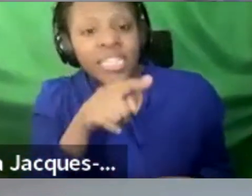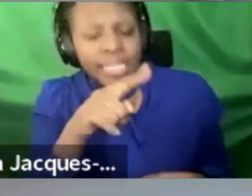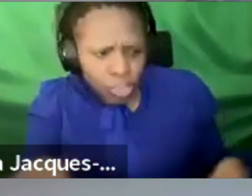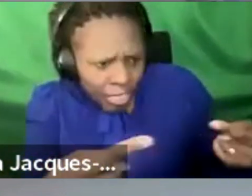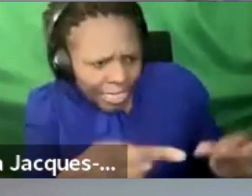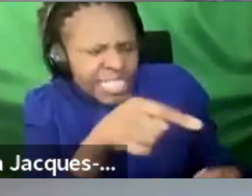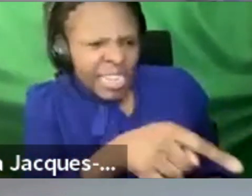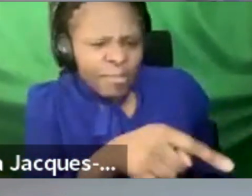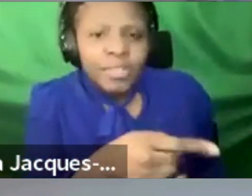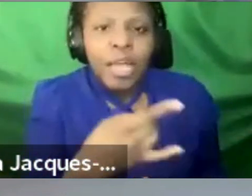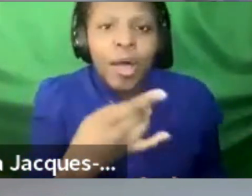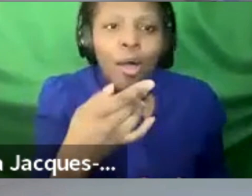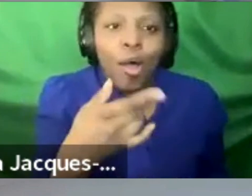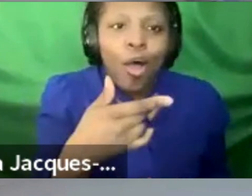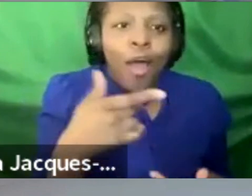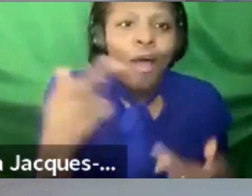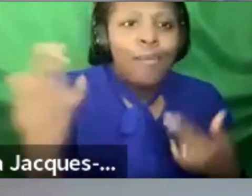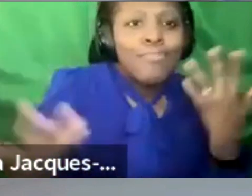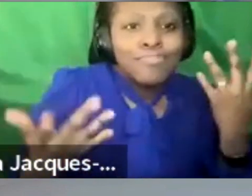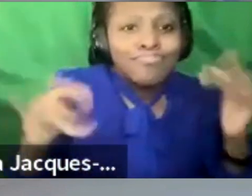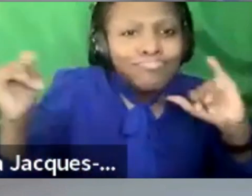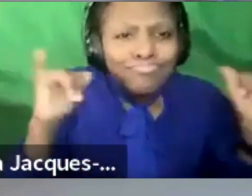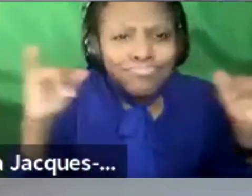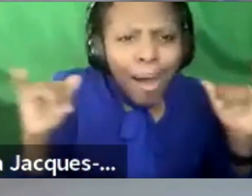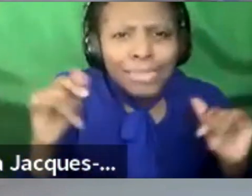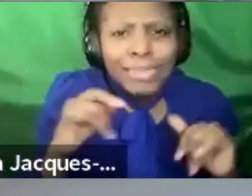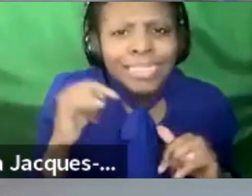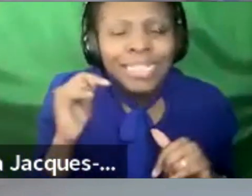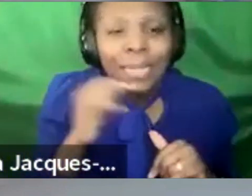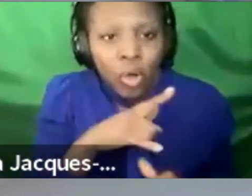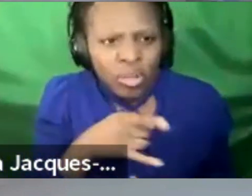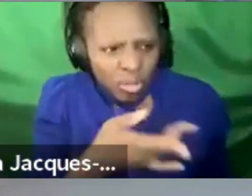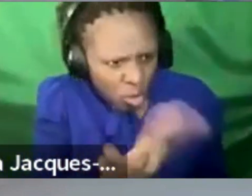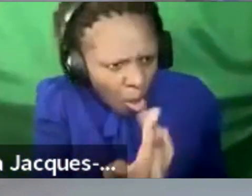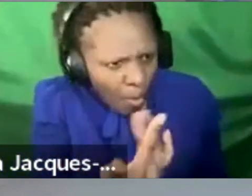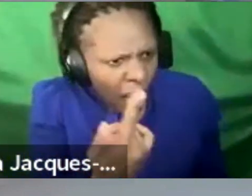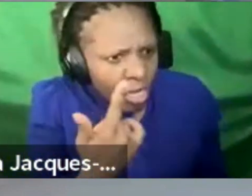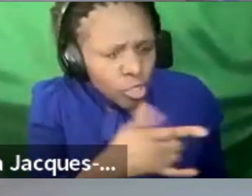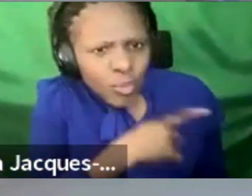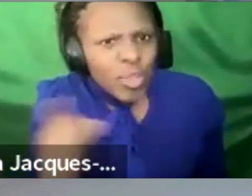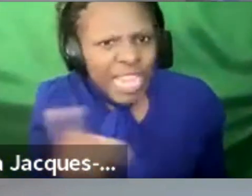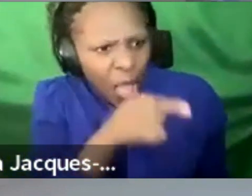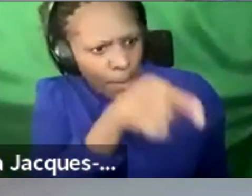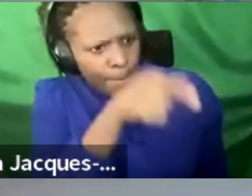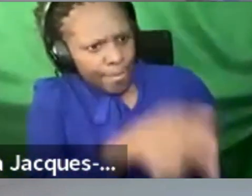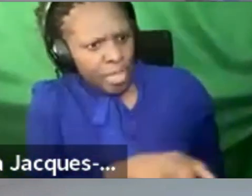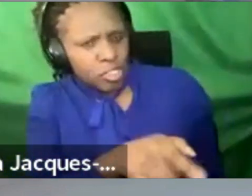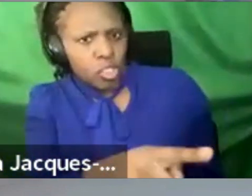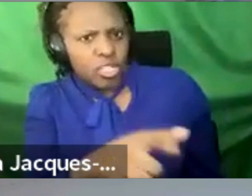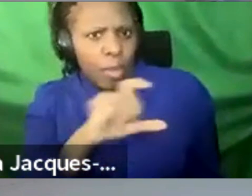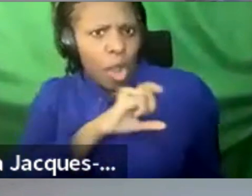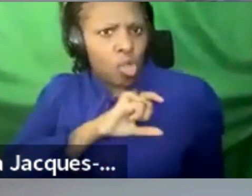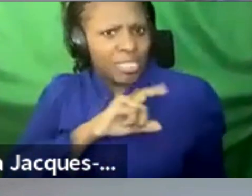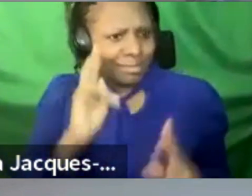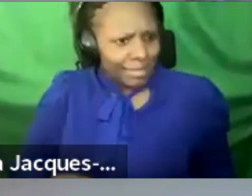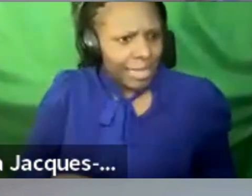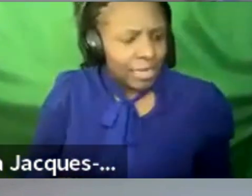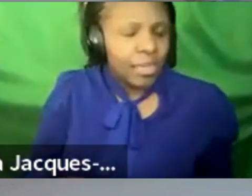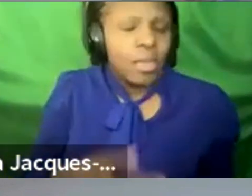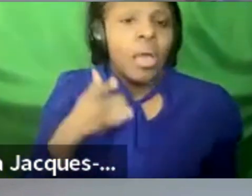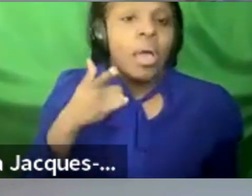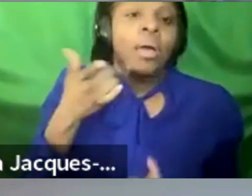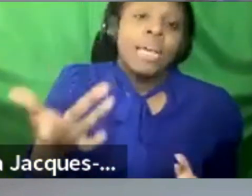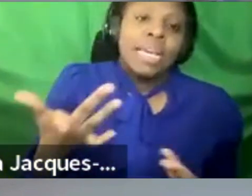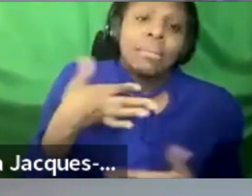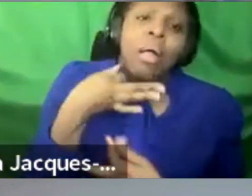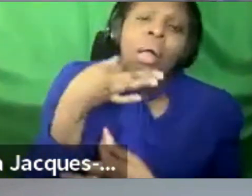boy, she's now making him go out and kill somebody to avenge her cousin, who she is much more in love with than she